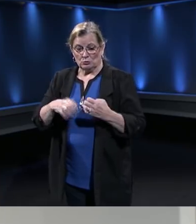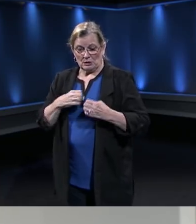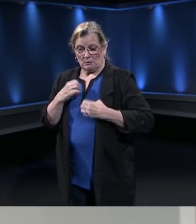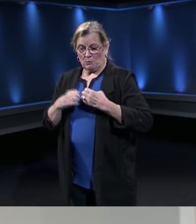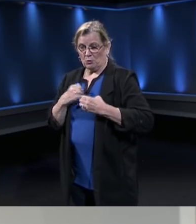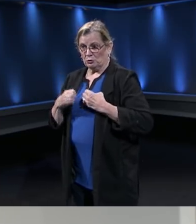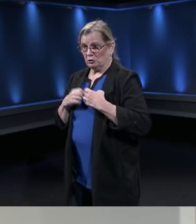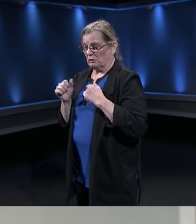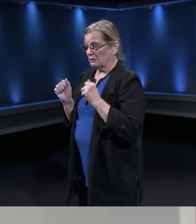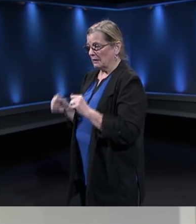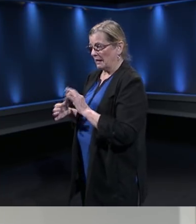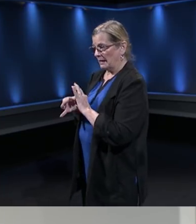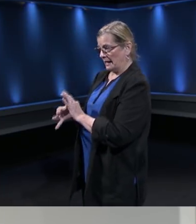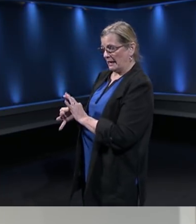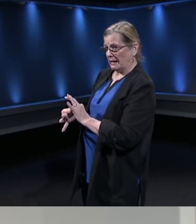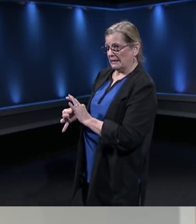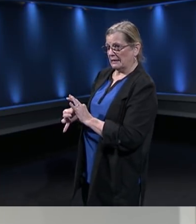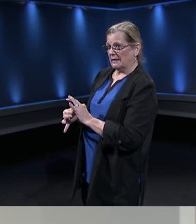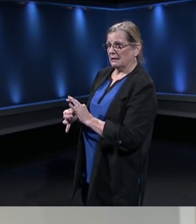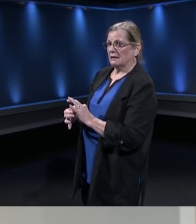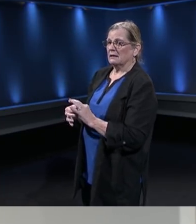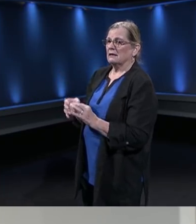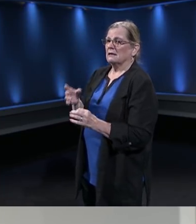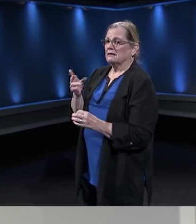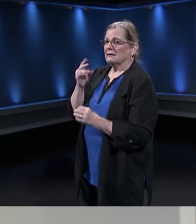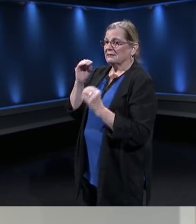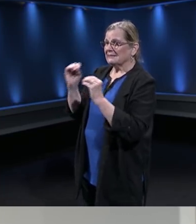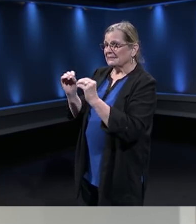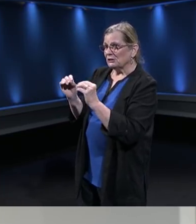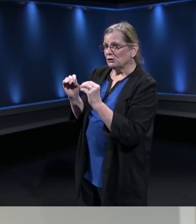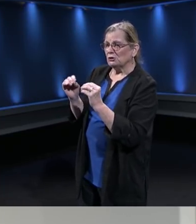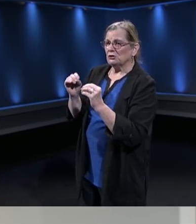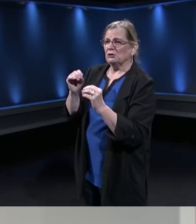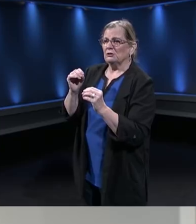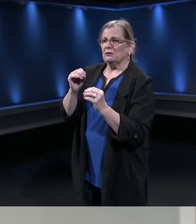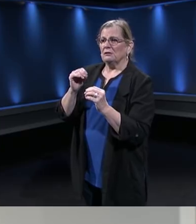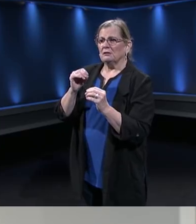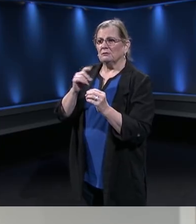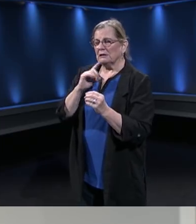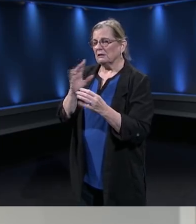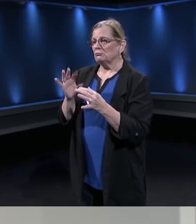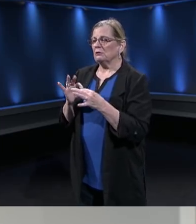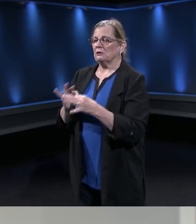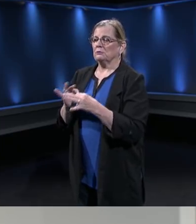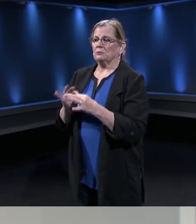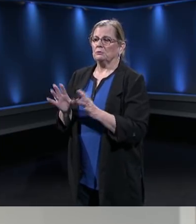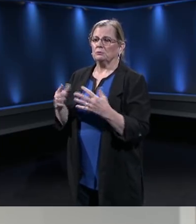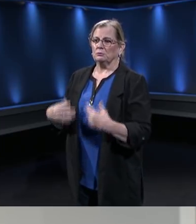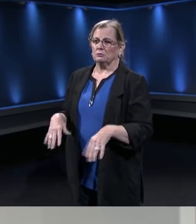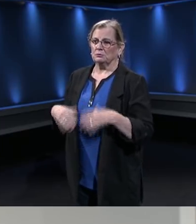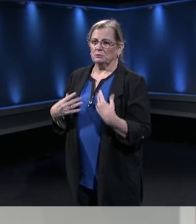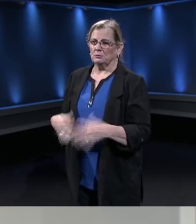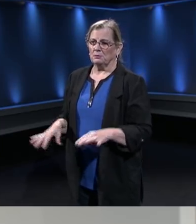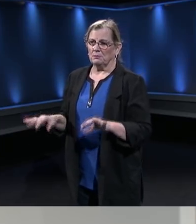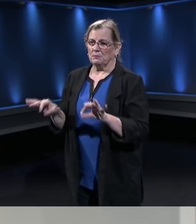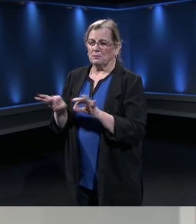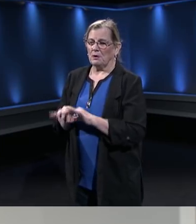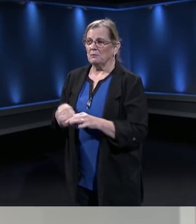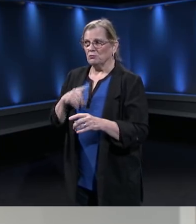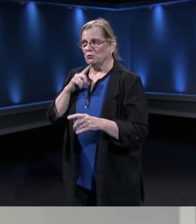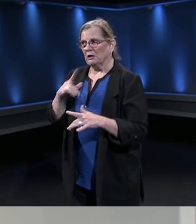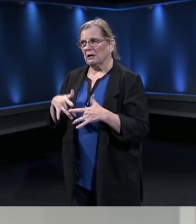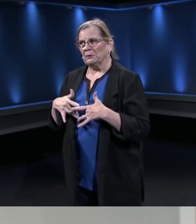between teachers is so powerful. So we're really excited to learn more about that. Thank you, Bethany, for everything that you all are